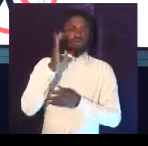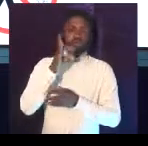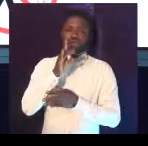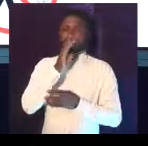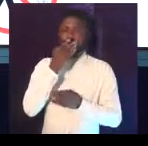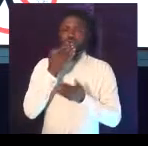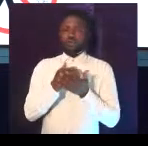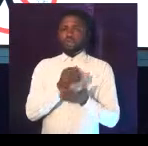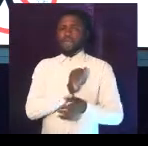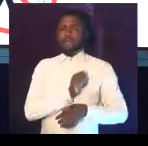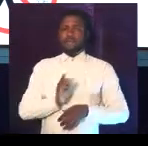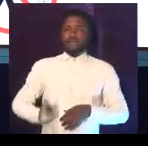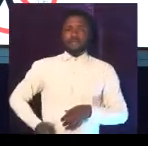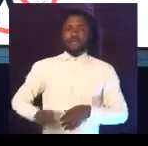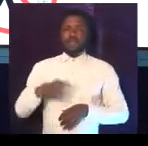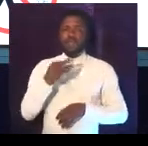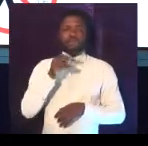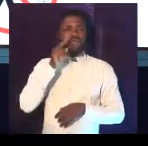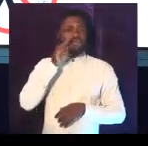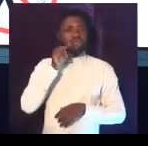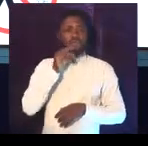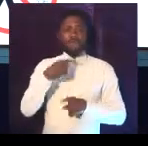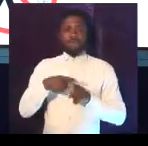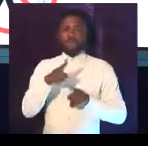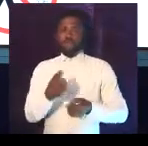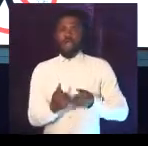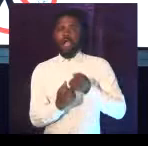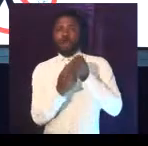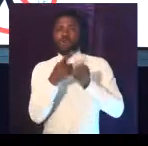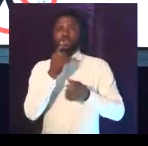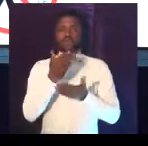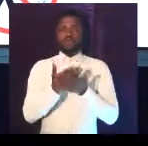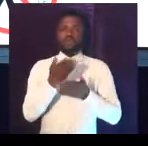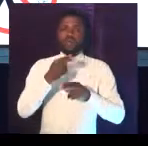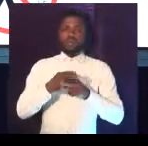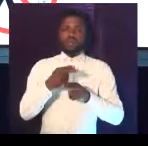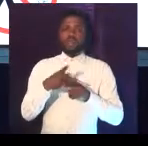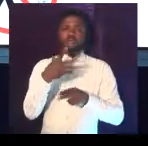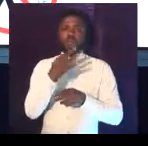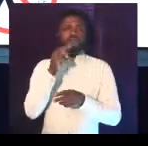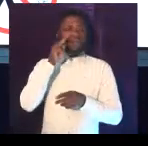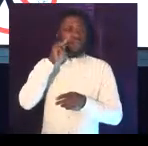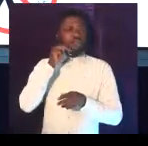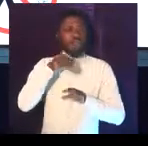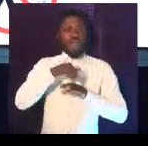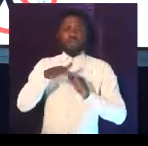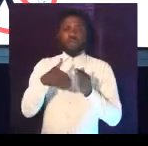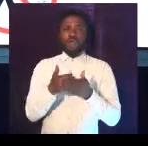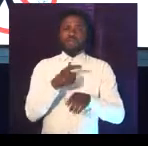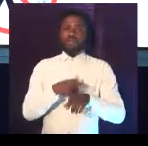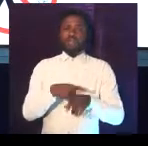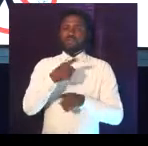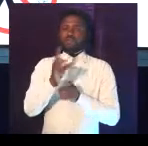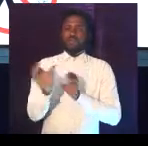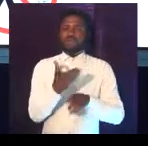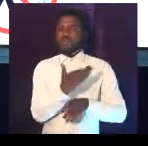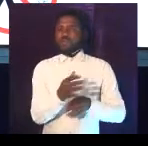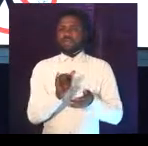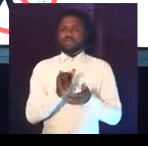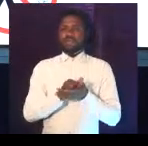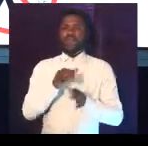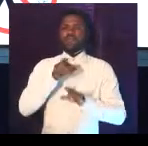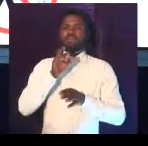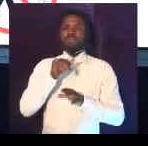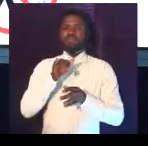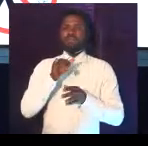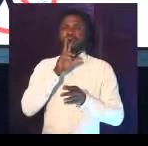you should be good ambassadors of Nigeria. Here you uphold the good name of Nigeria at all times. That means you do things that are